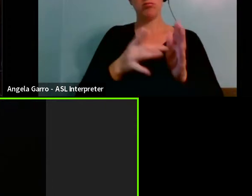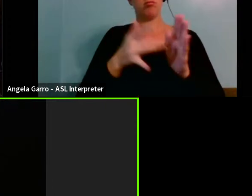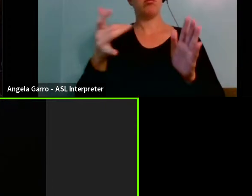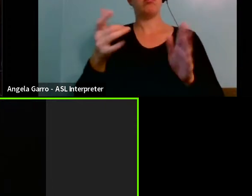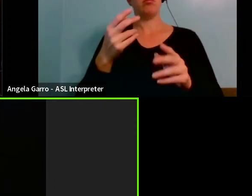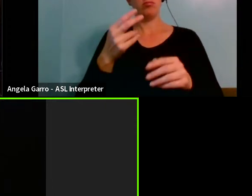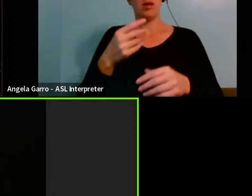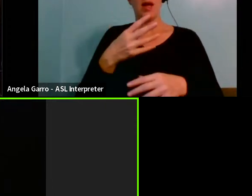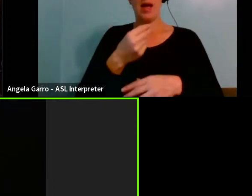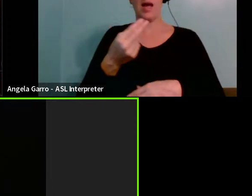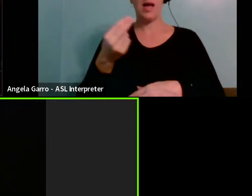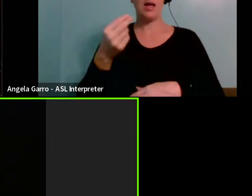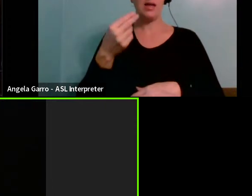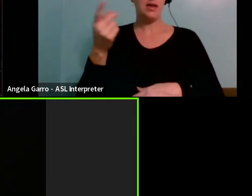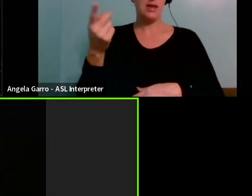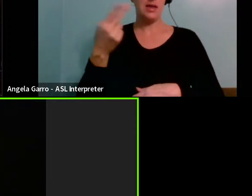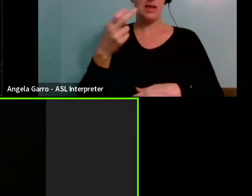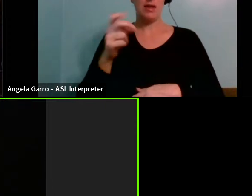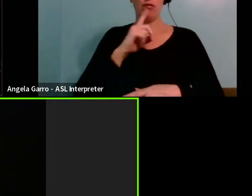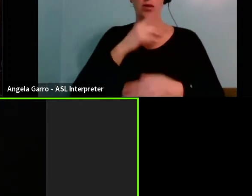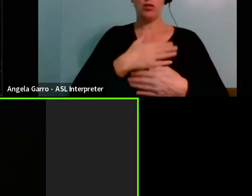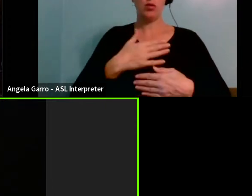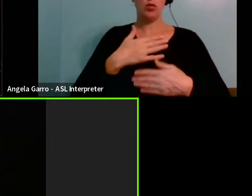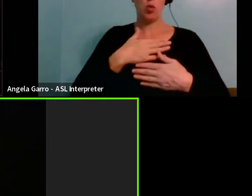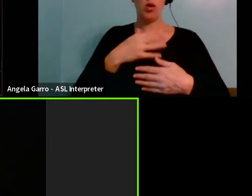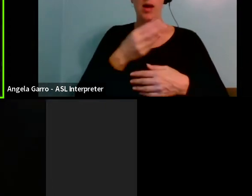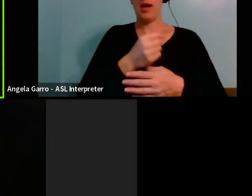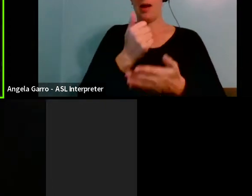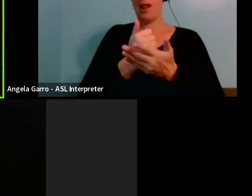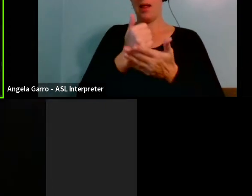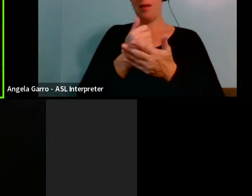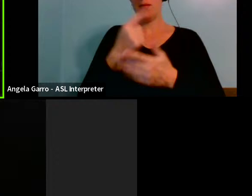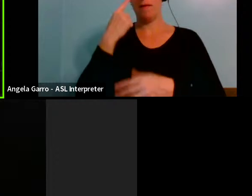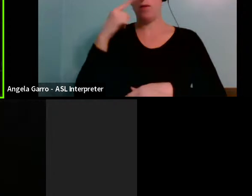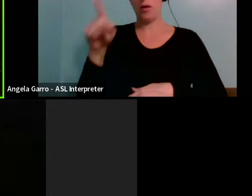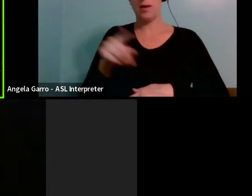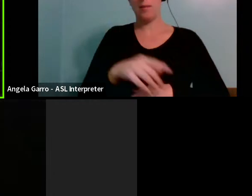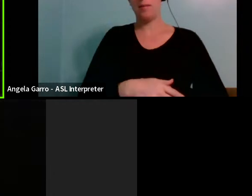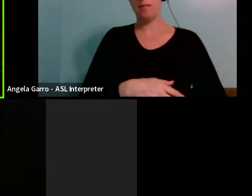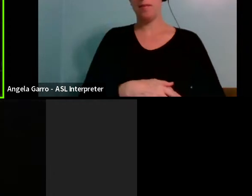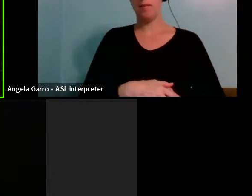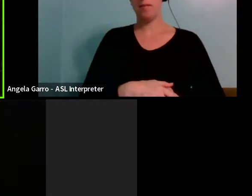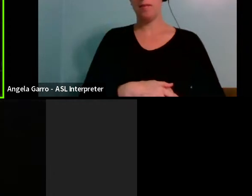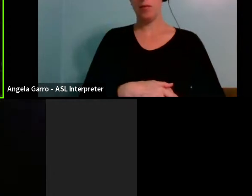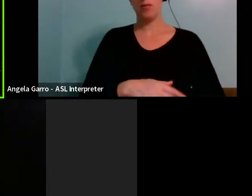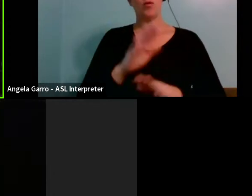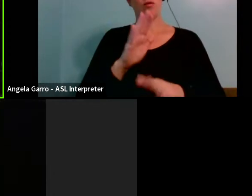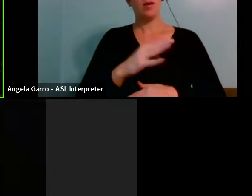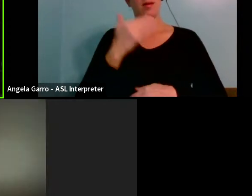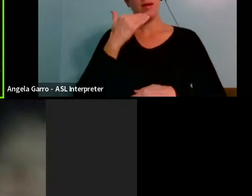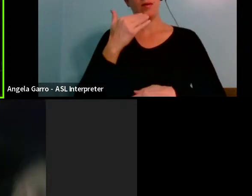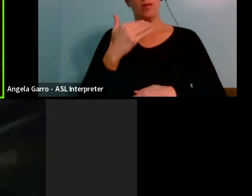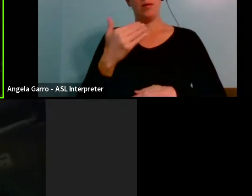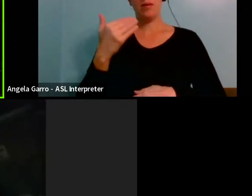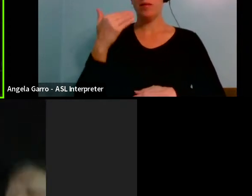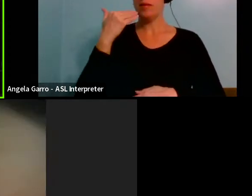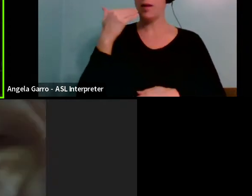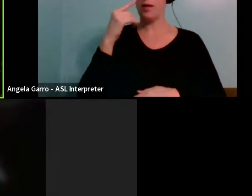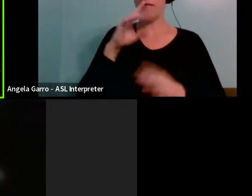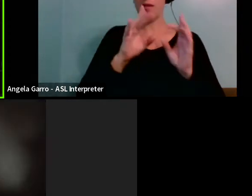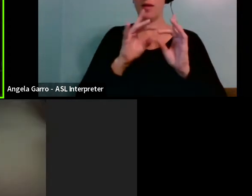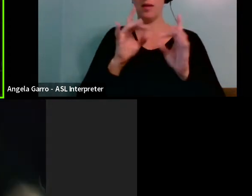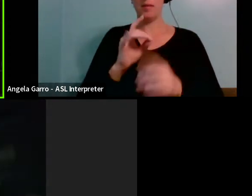he enjoyed it, and I think it was helpful for him. Great. Thank you. Thank you. Thank you for your comment.